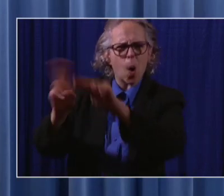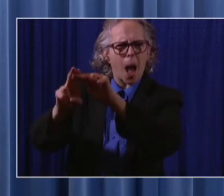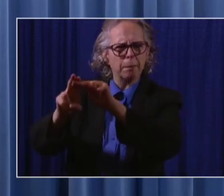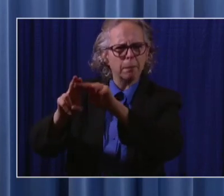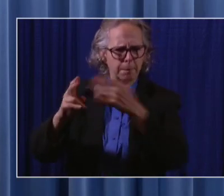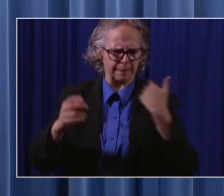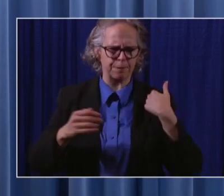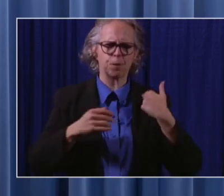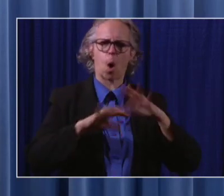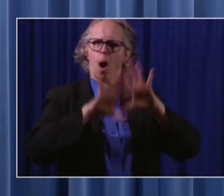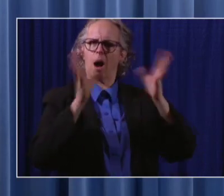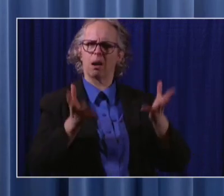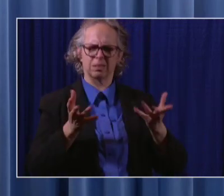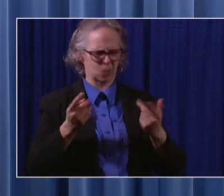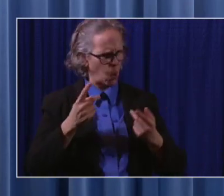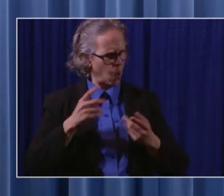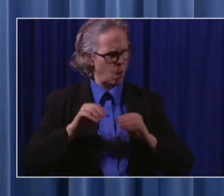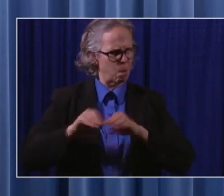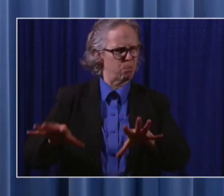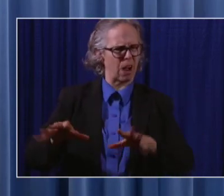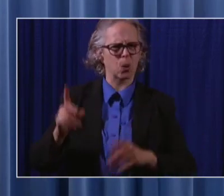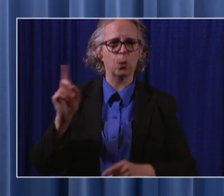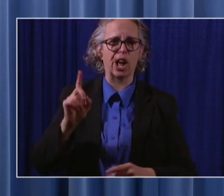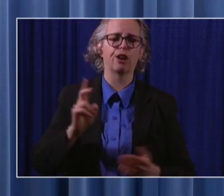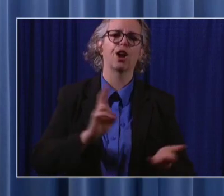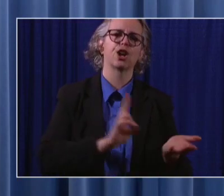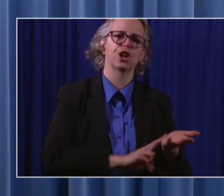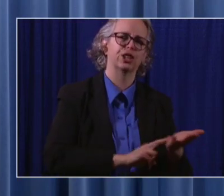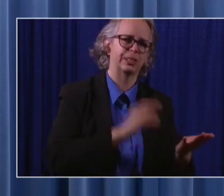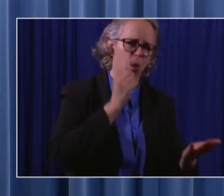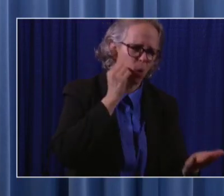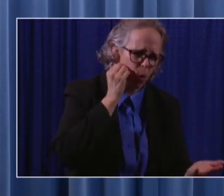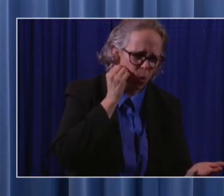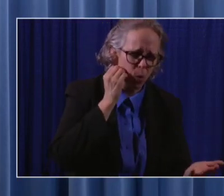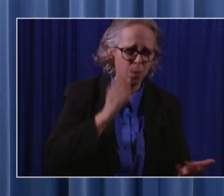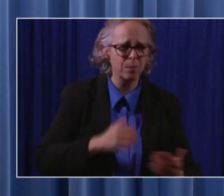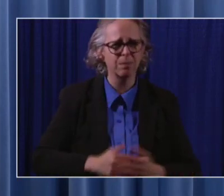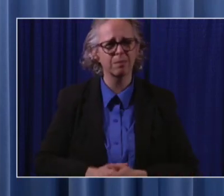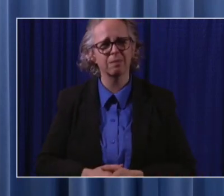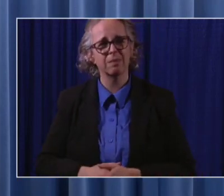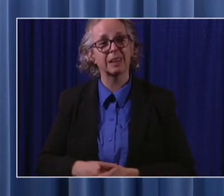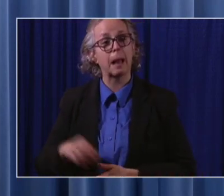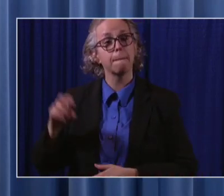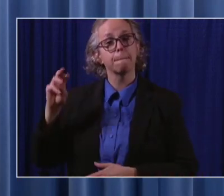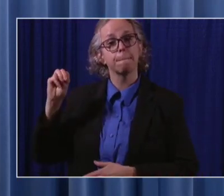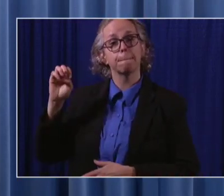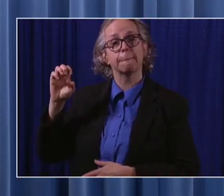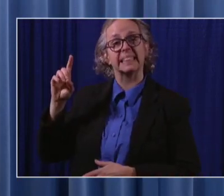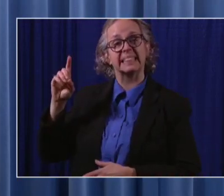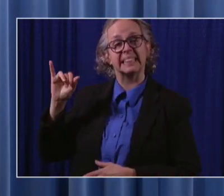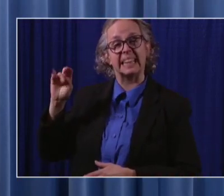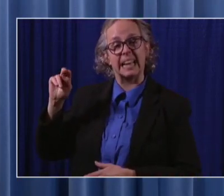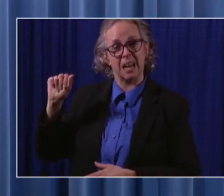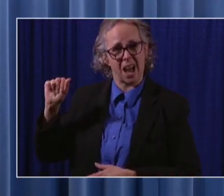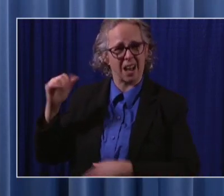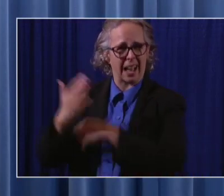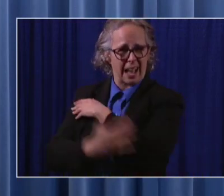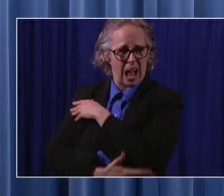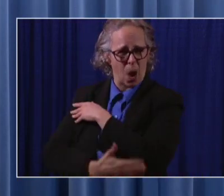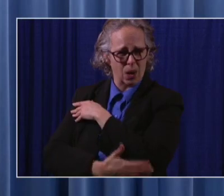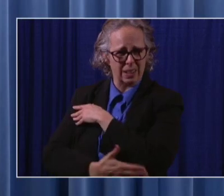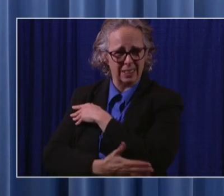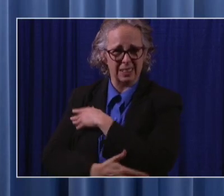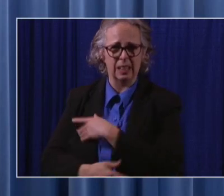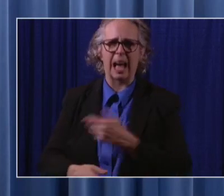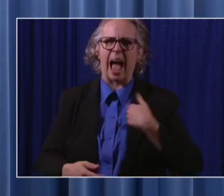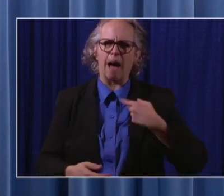care facilities during the past reporting period. Medina, they met 4 indicators, including new cases